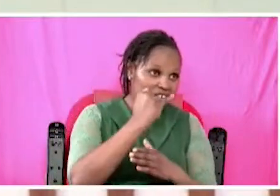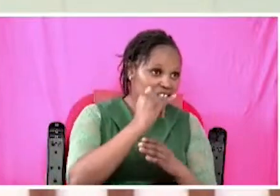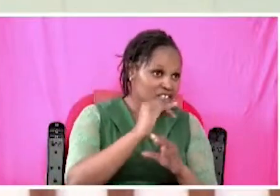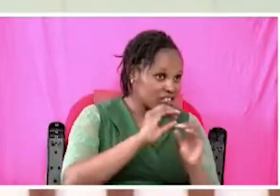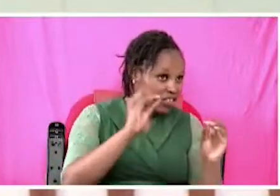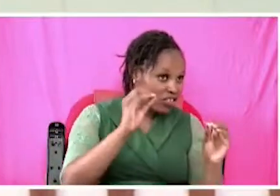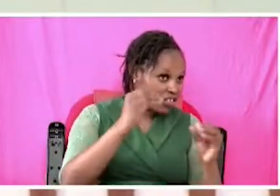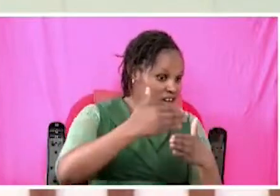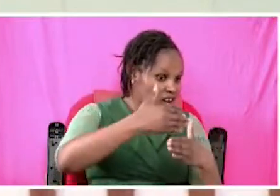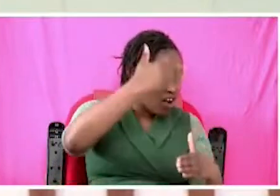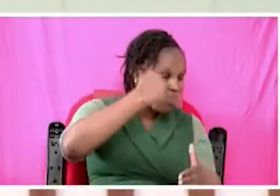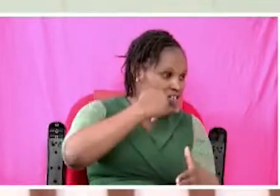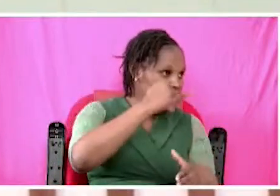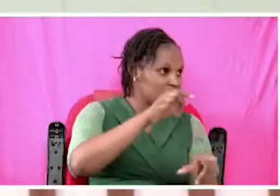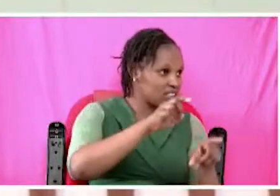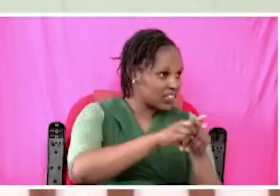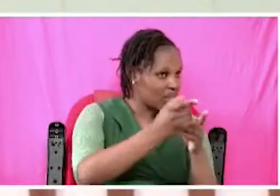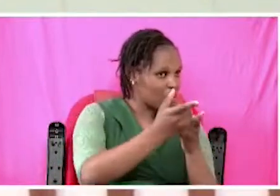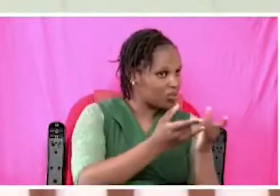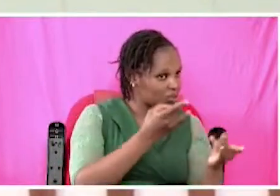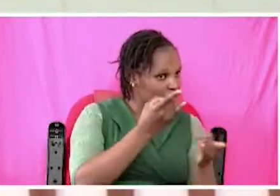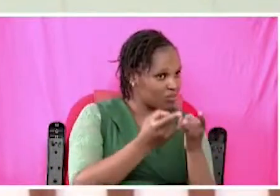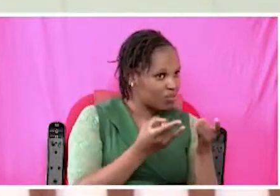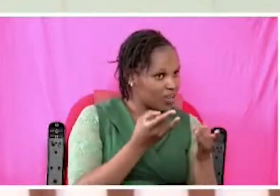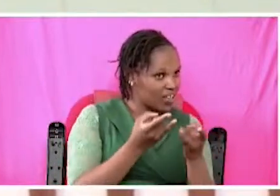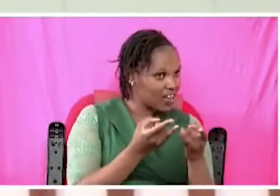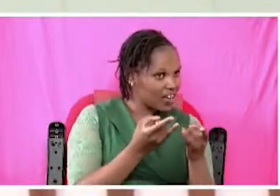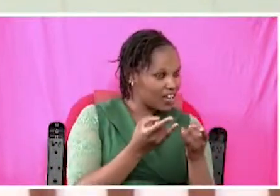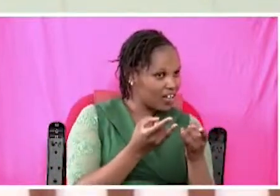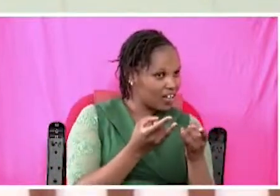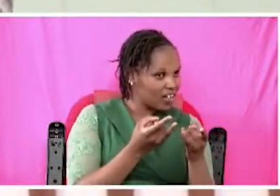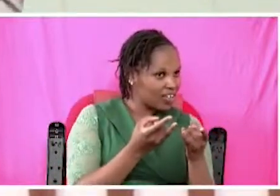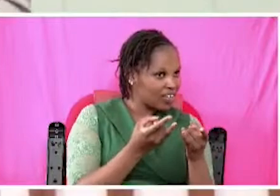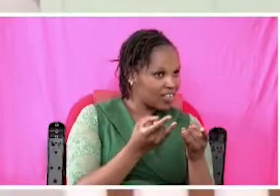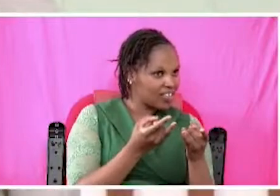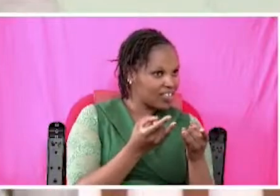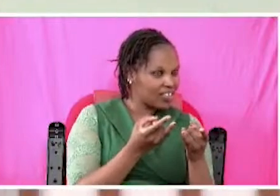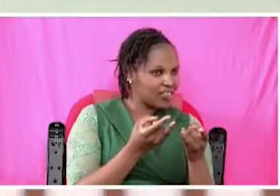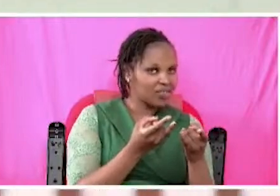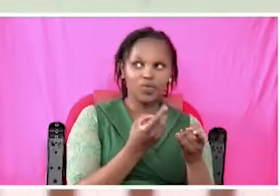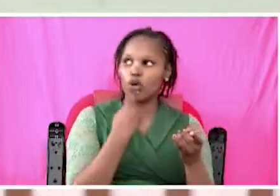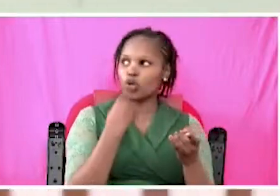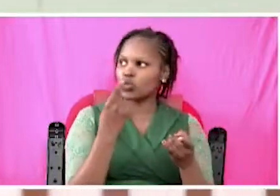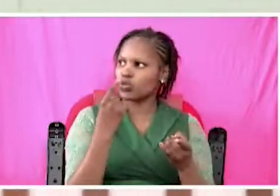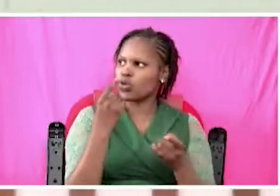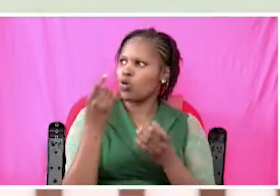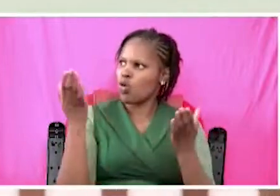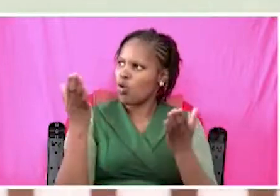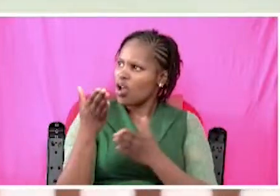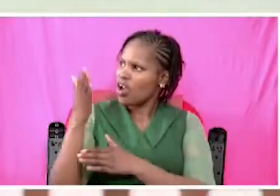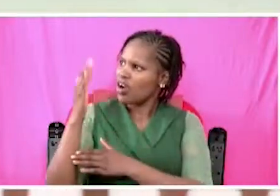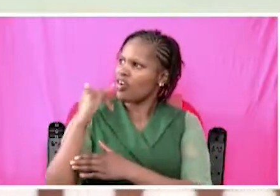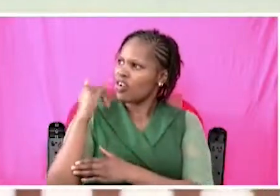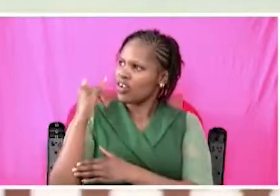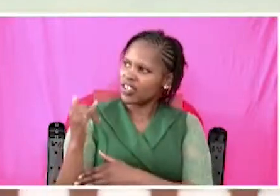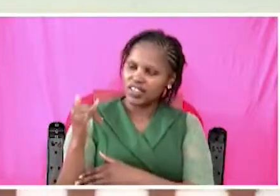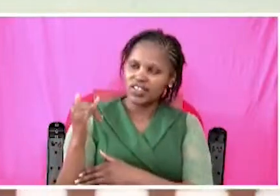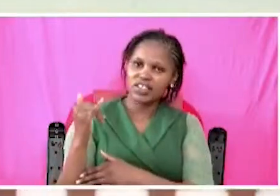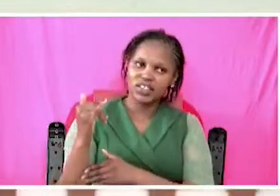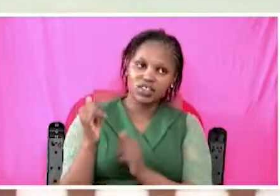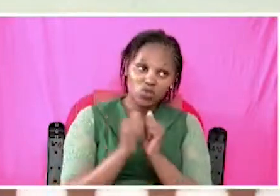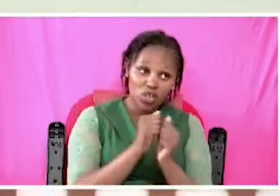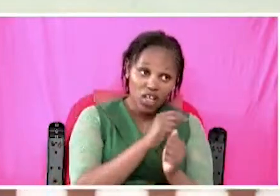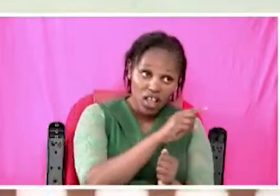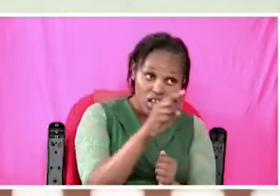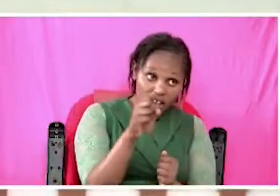like a spider's web. Amen. Very profound, isn't it? So where God is, when God is with you,